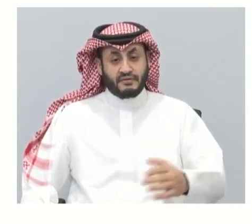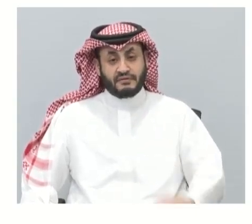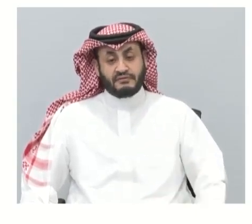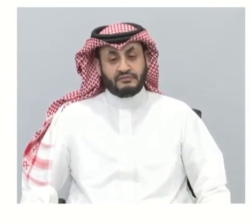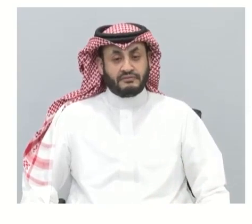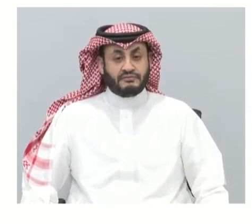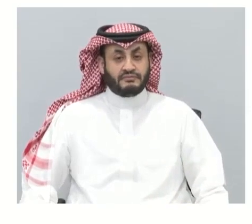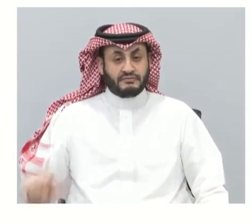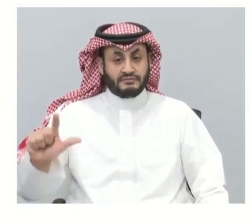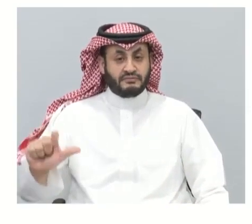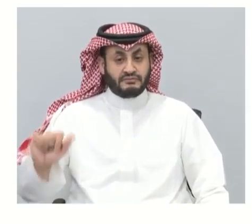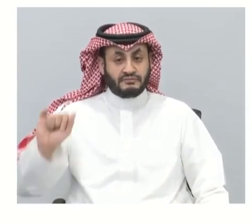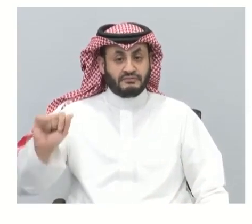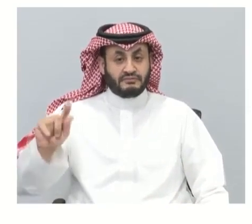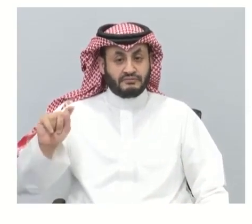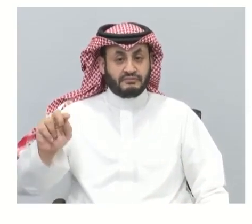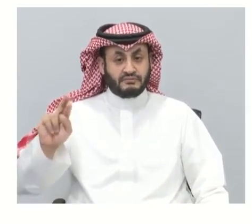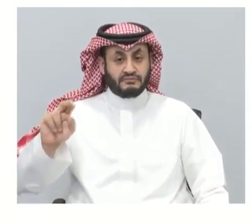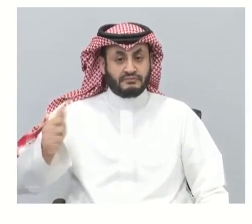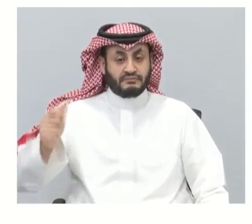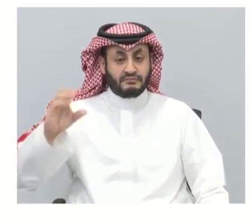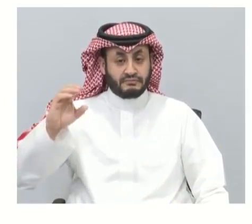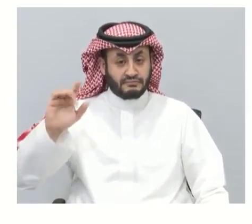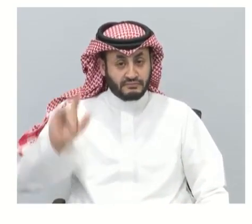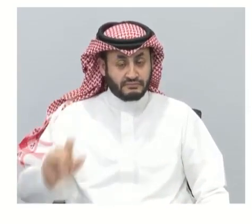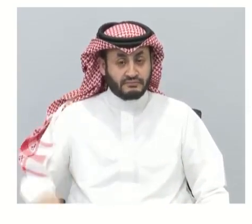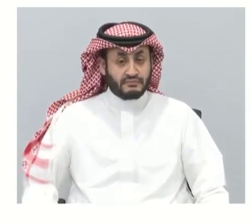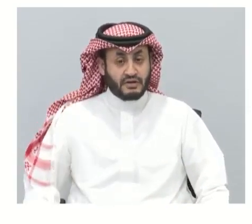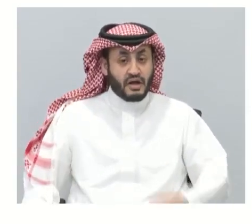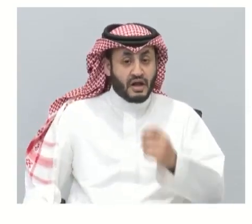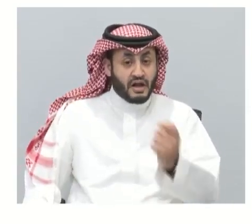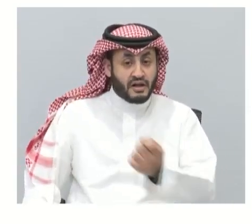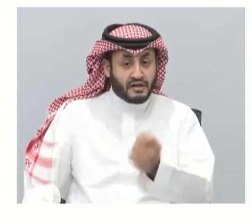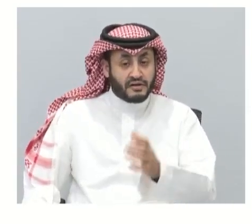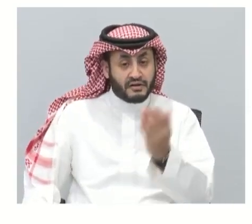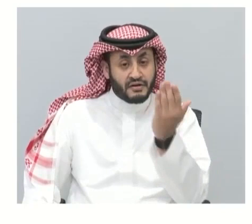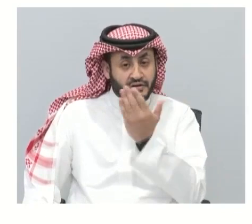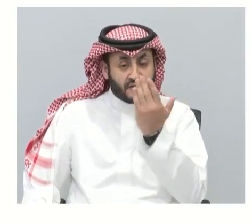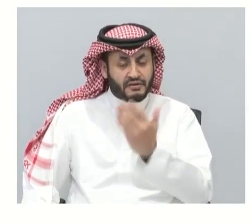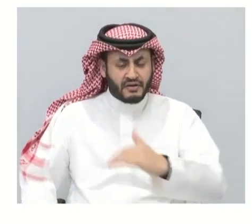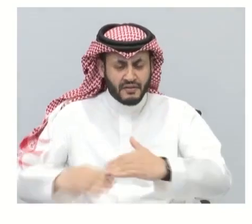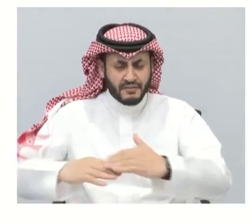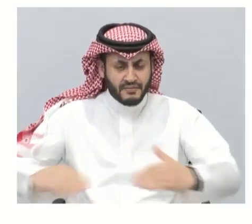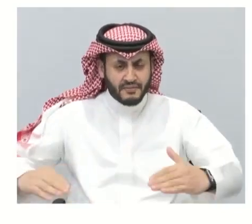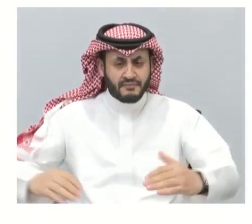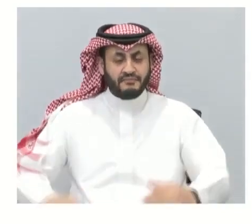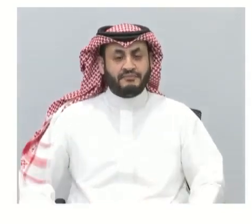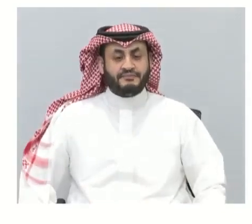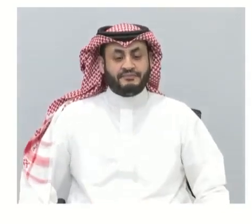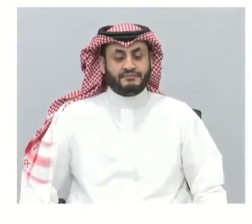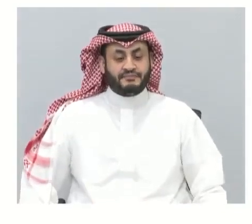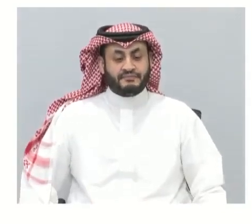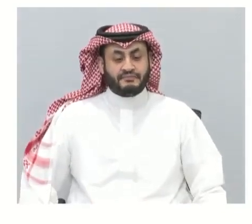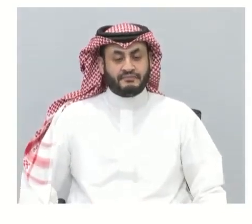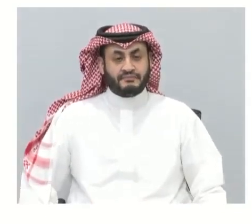Literacy. What is literacy? Literacy is the ability to read and write, the basic knowledge. So,